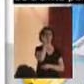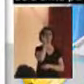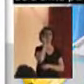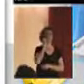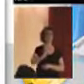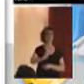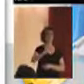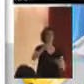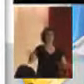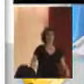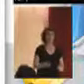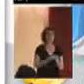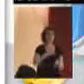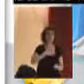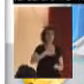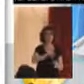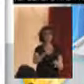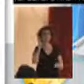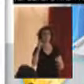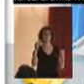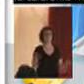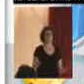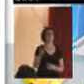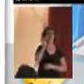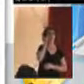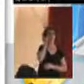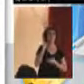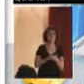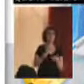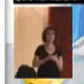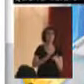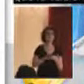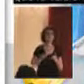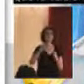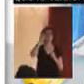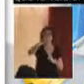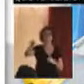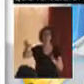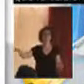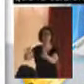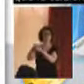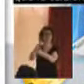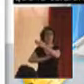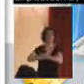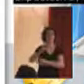opinion, but a few of them, and the ones that exist mainly dealt